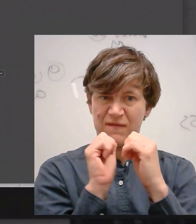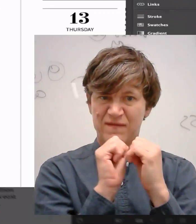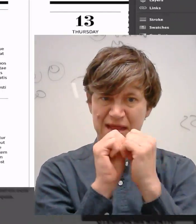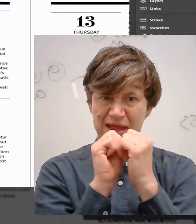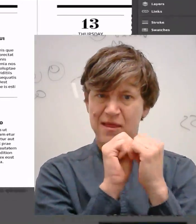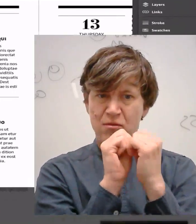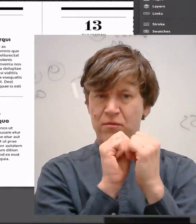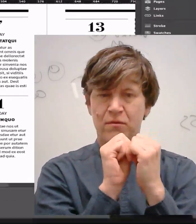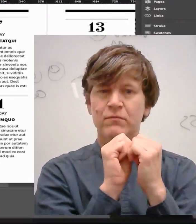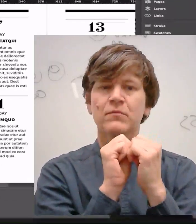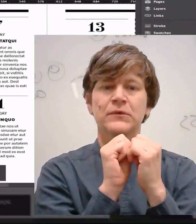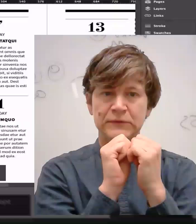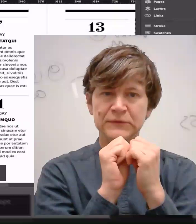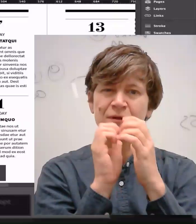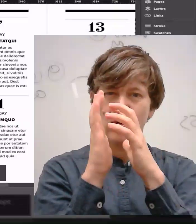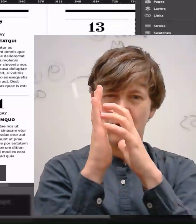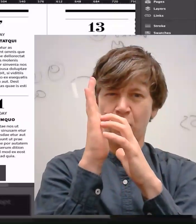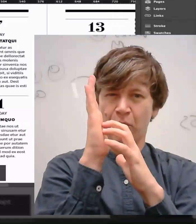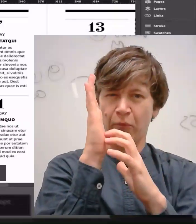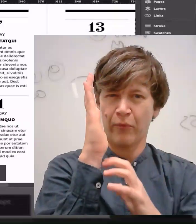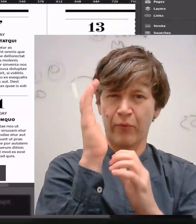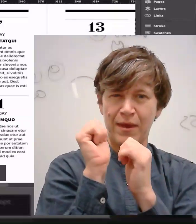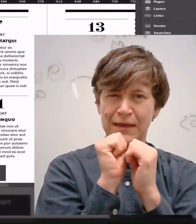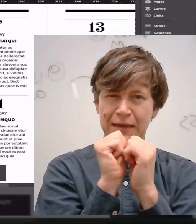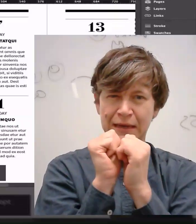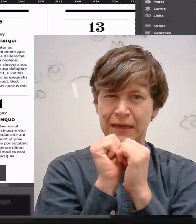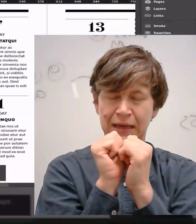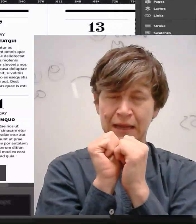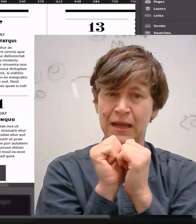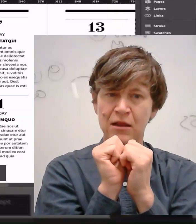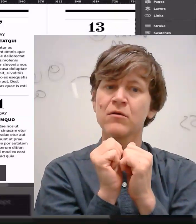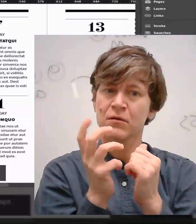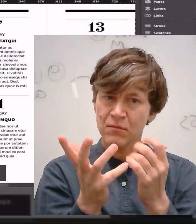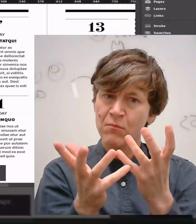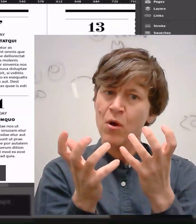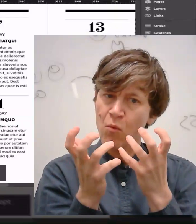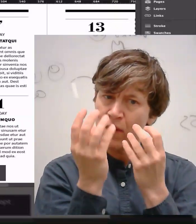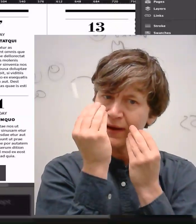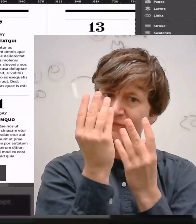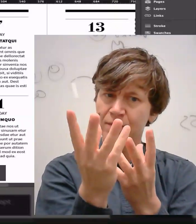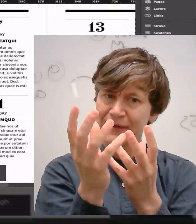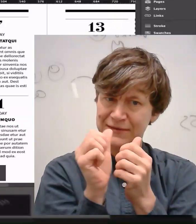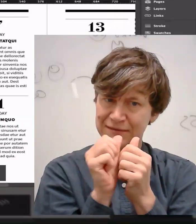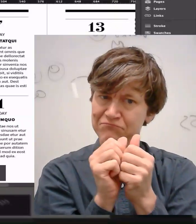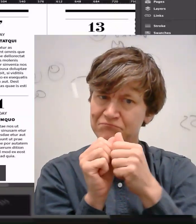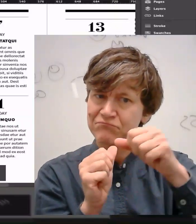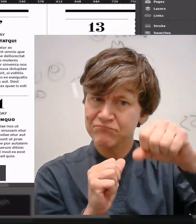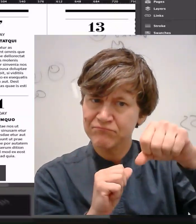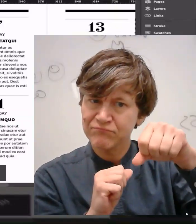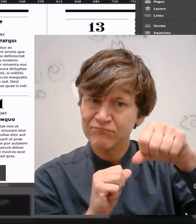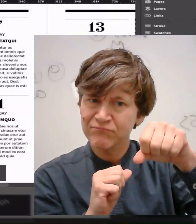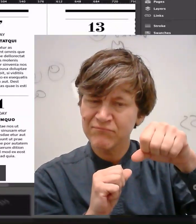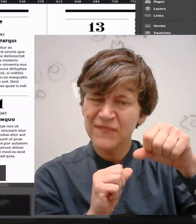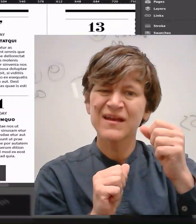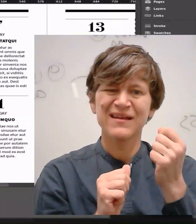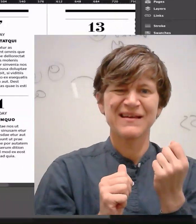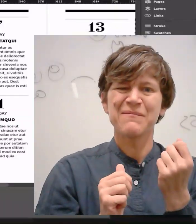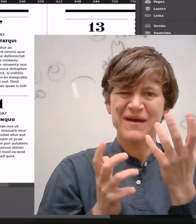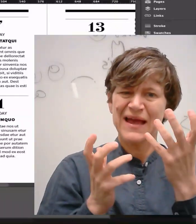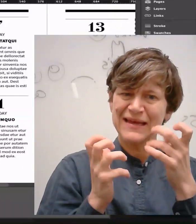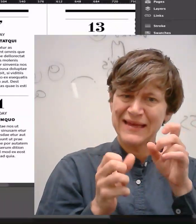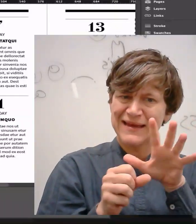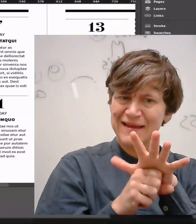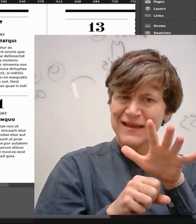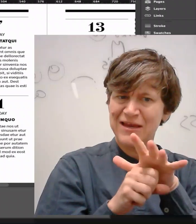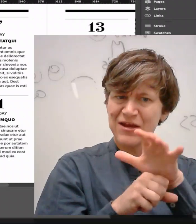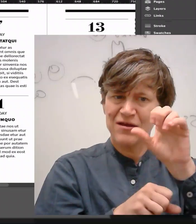which is a mixed blessing because we want the information to be kept together, but I need to make sure that I have enough